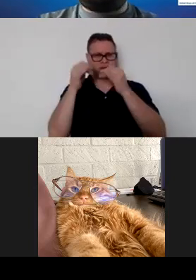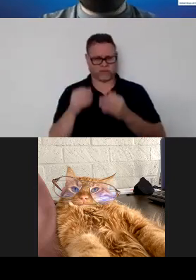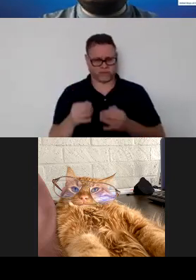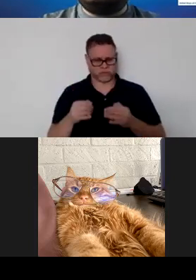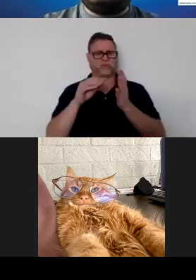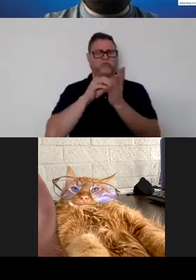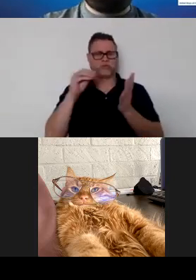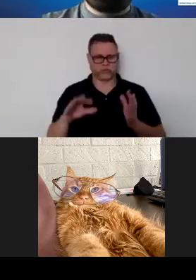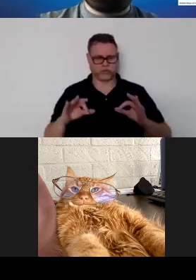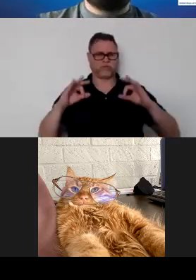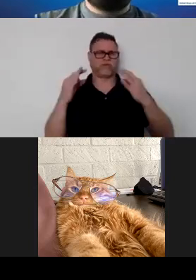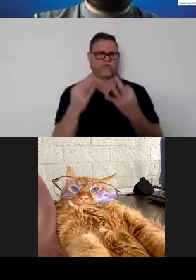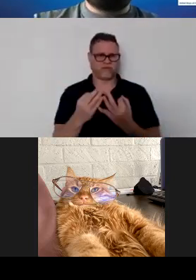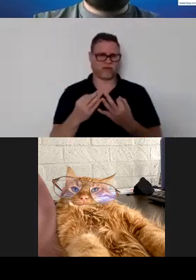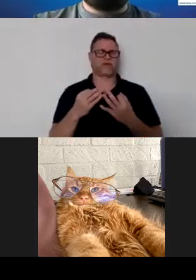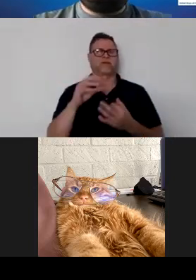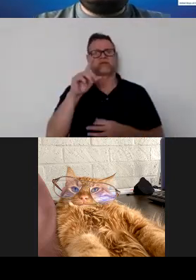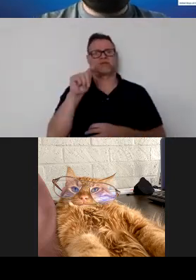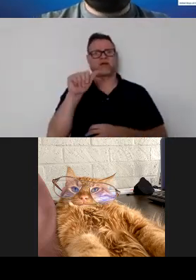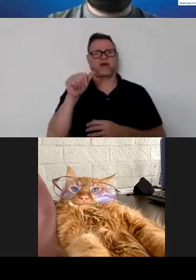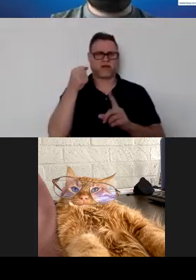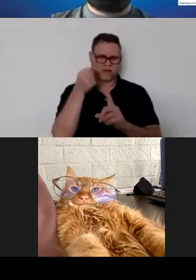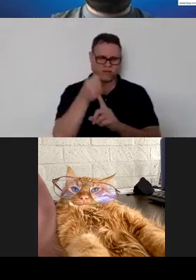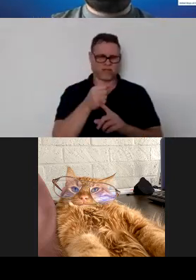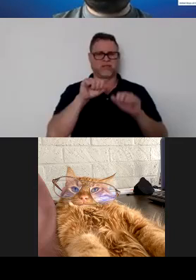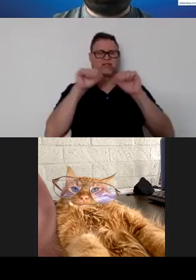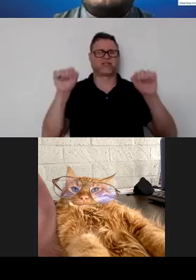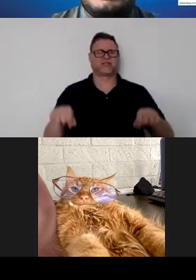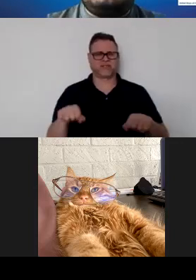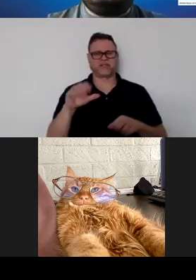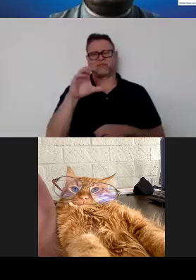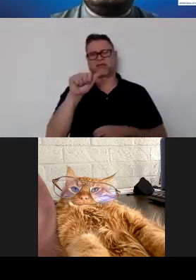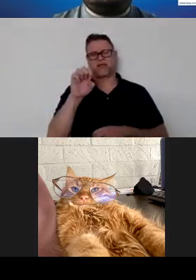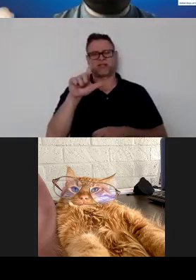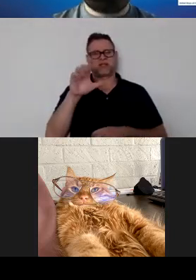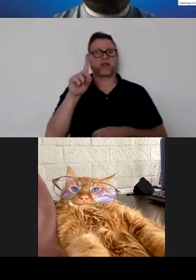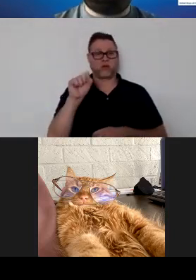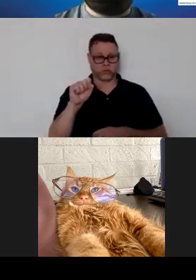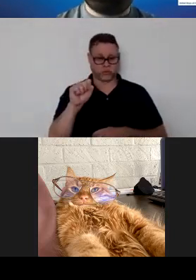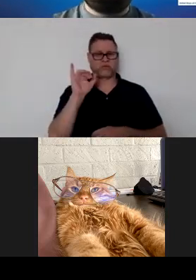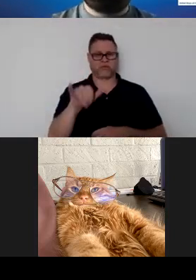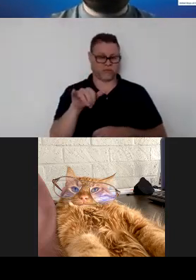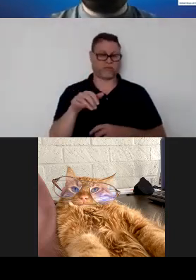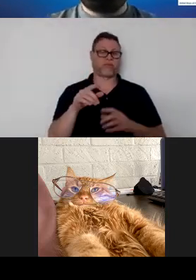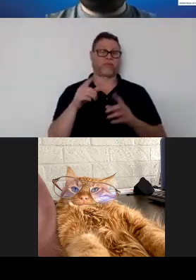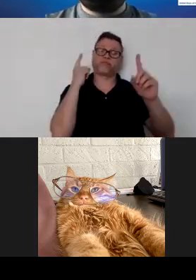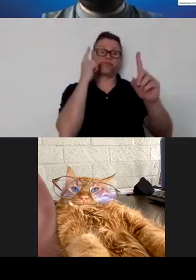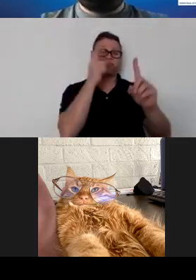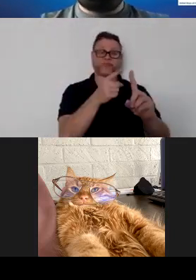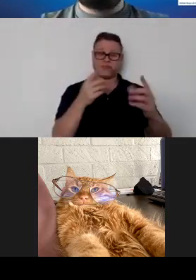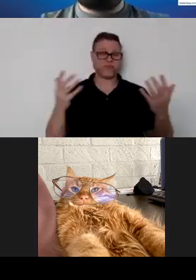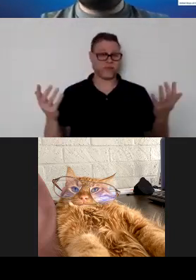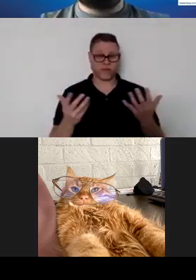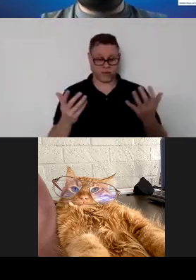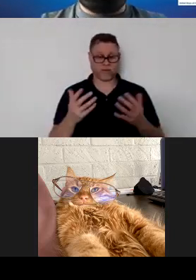families, aggregate data, impact on system caseload, things of that nature. And then ultimately, there's going to be